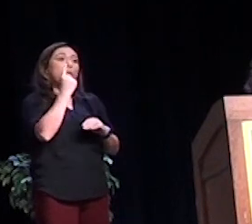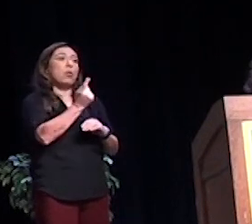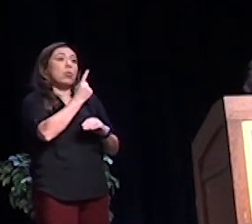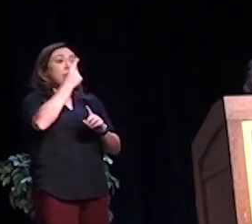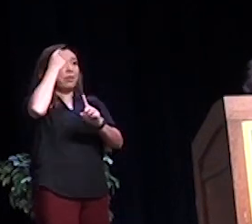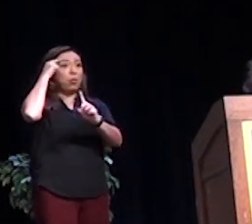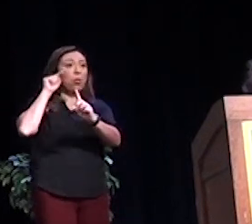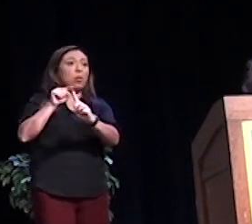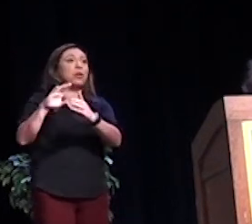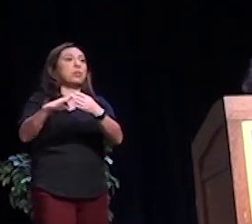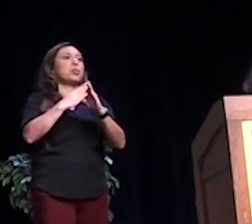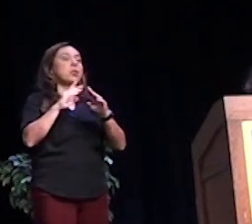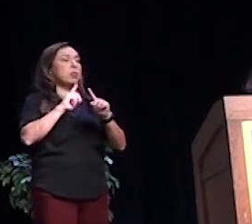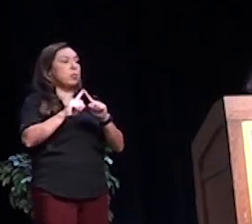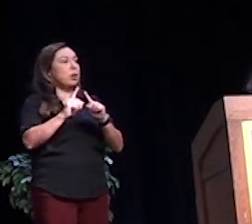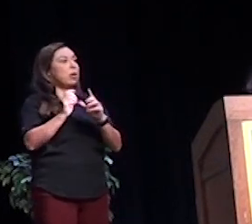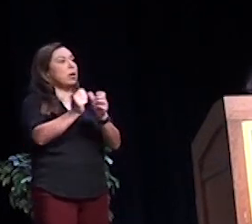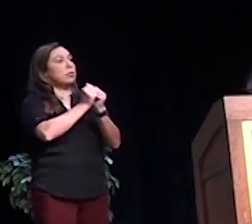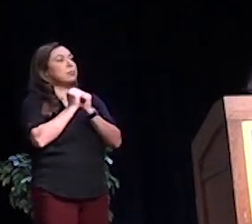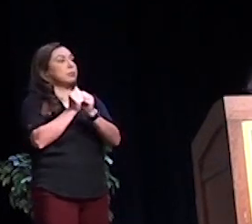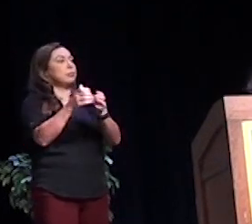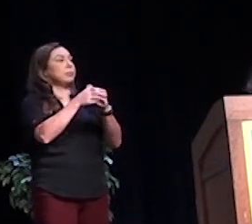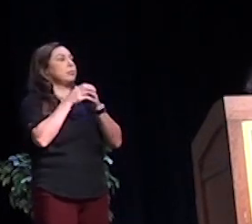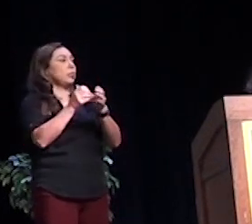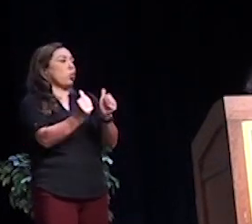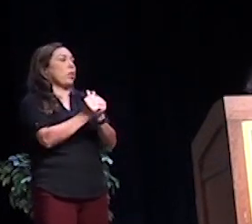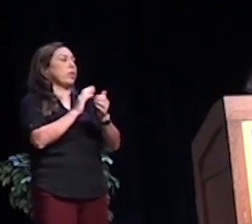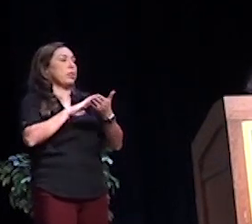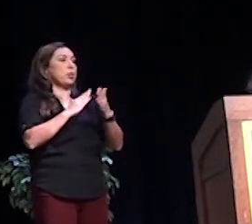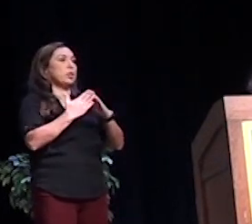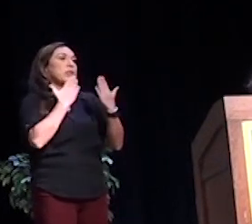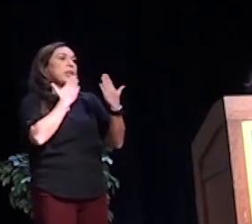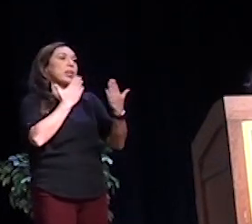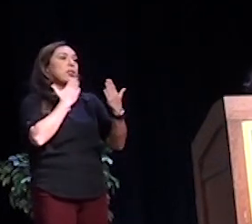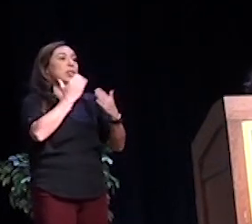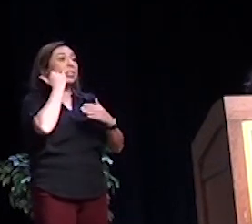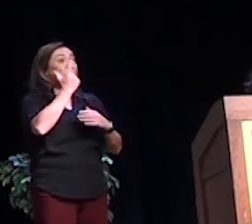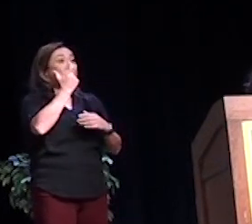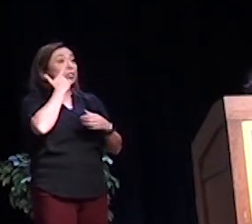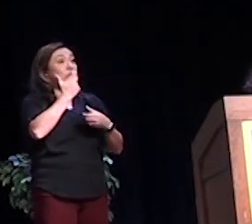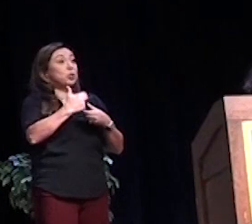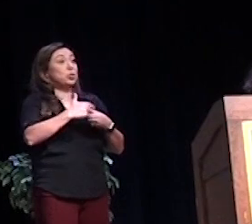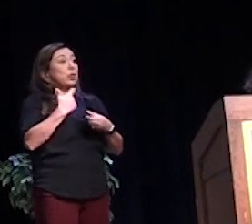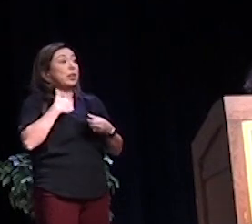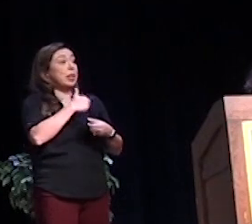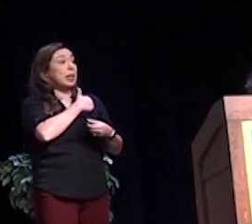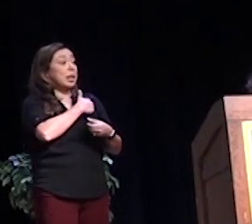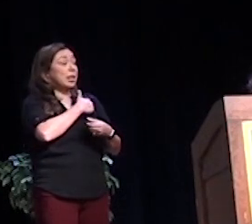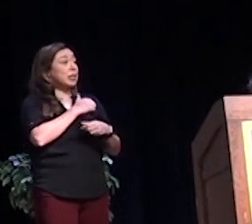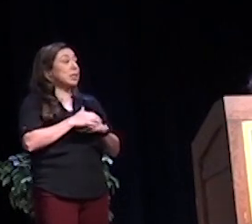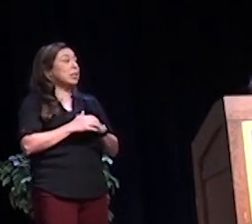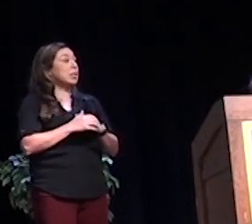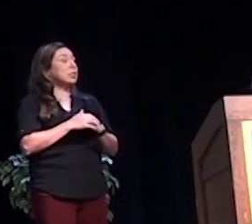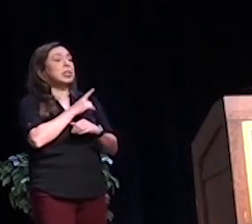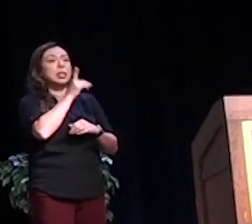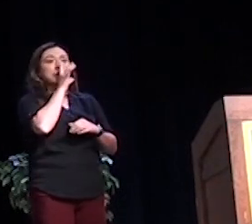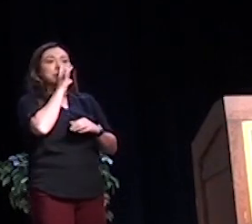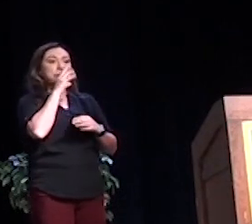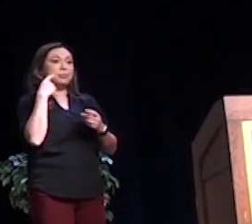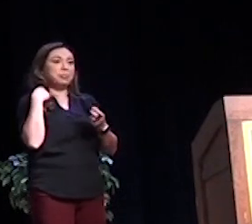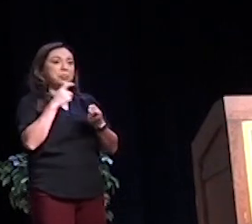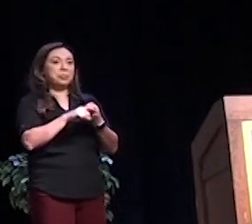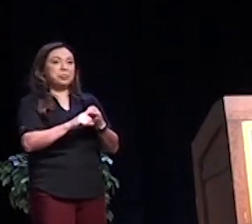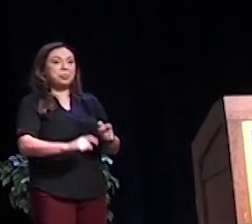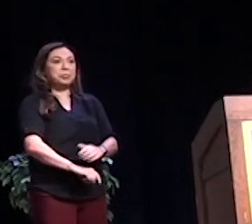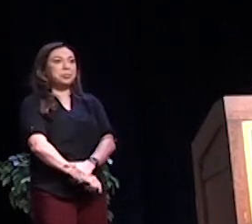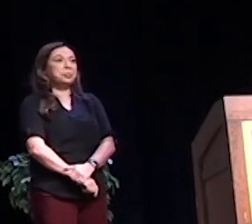with community. So thank you. If you're just joining us, si prefieren la información